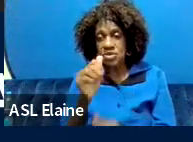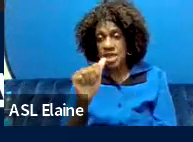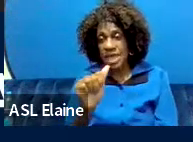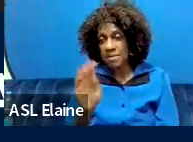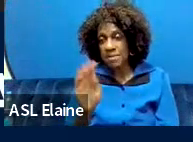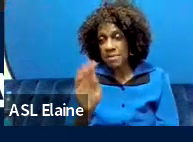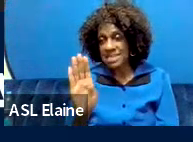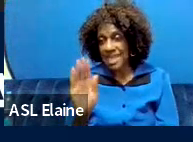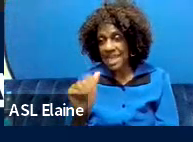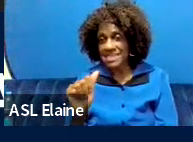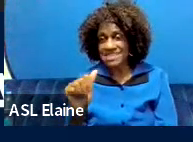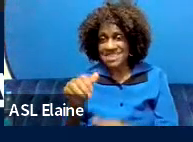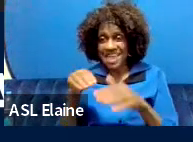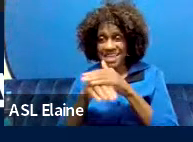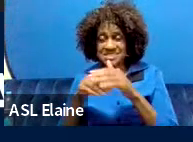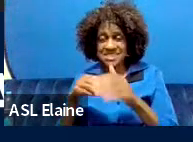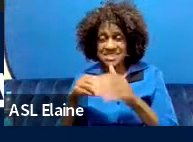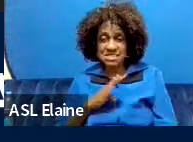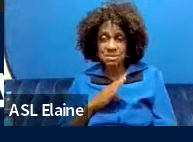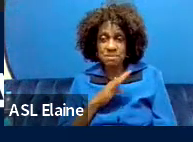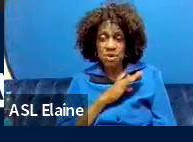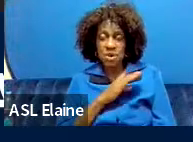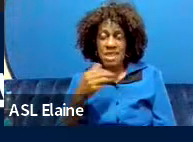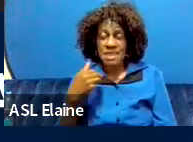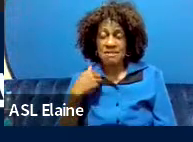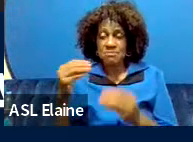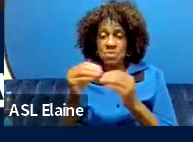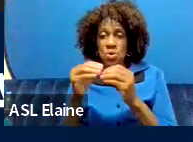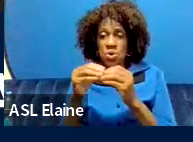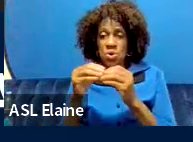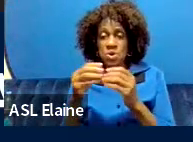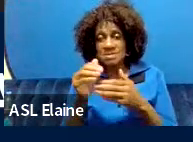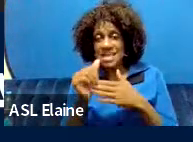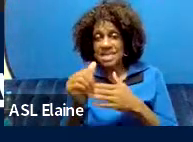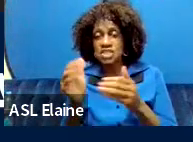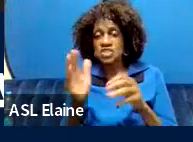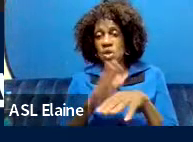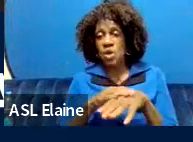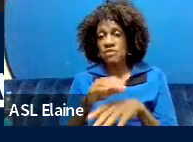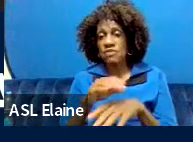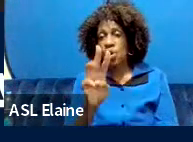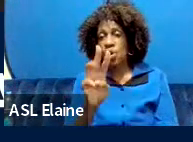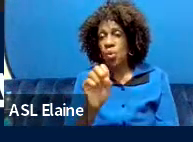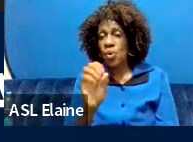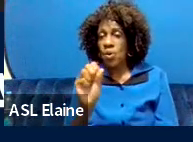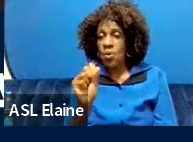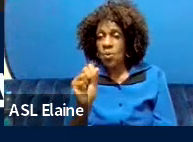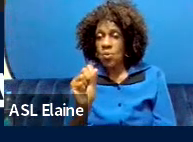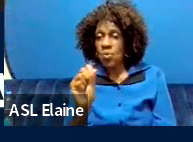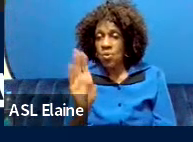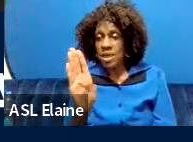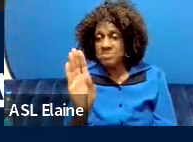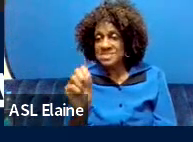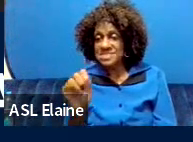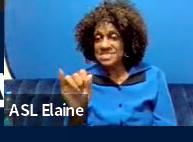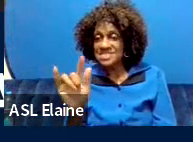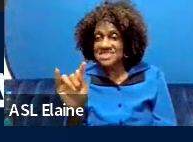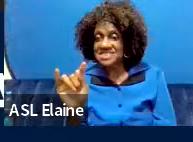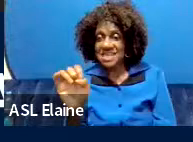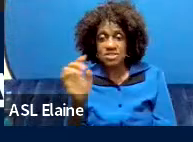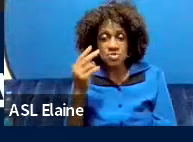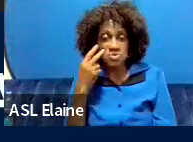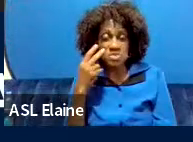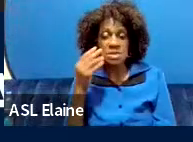ABA. The Access Board has more guidance on the ISA on its website if you'd like to check out